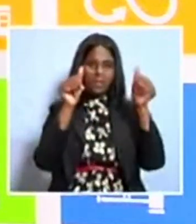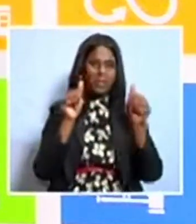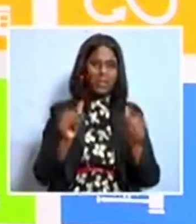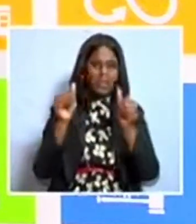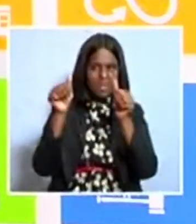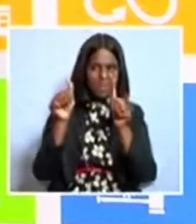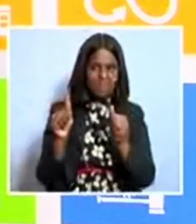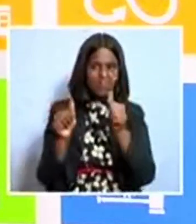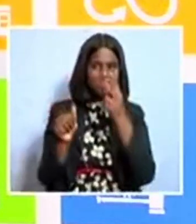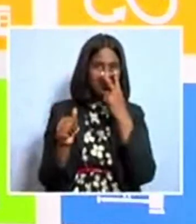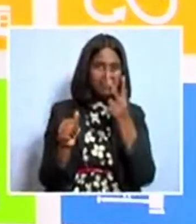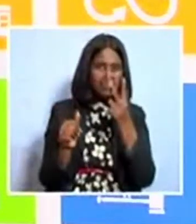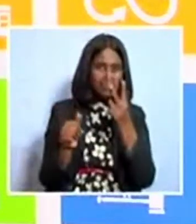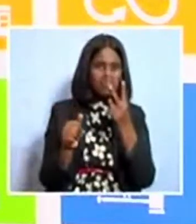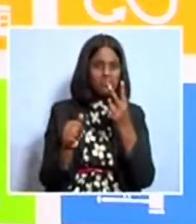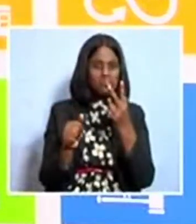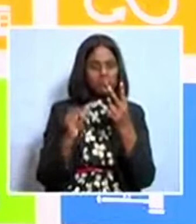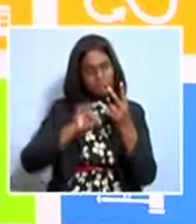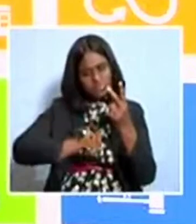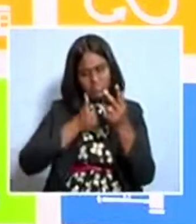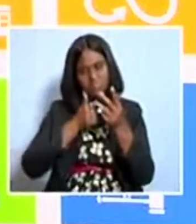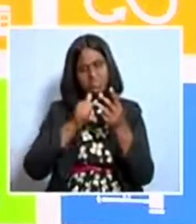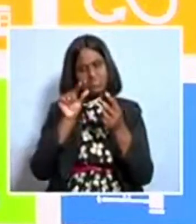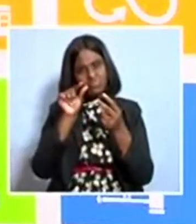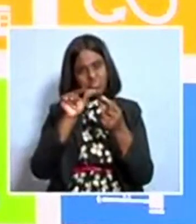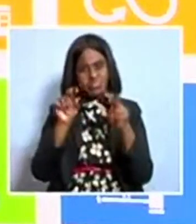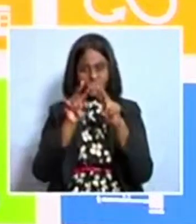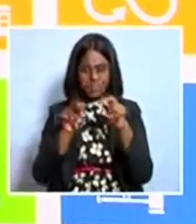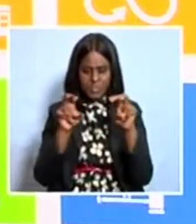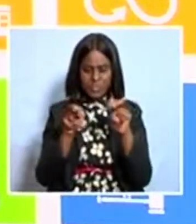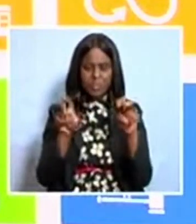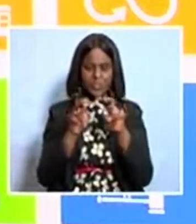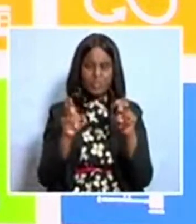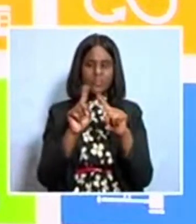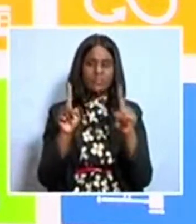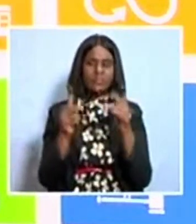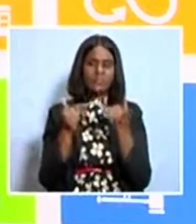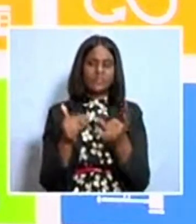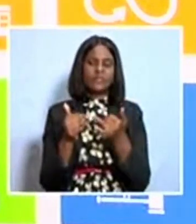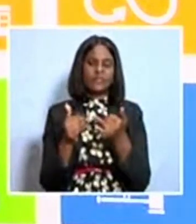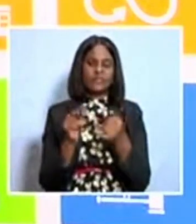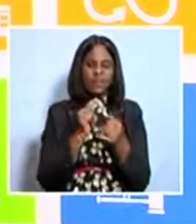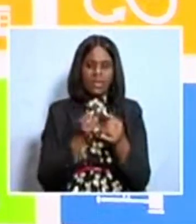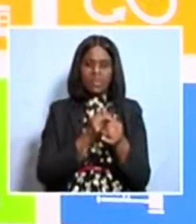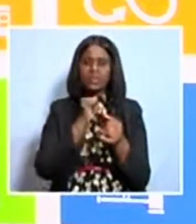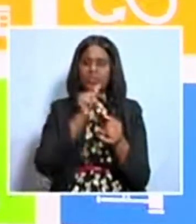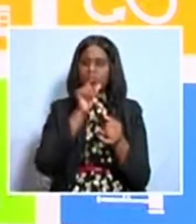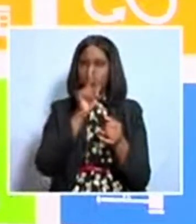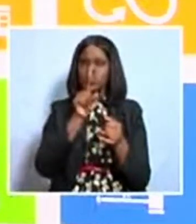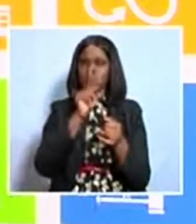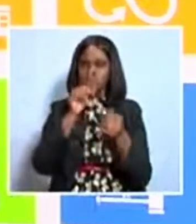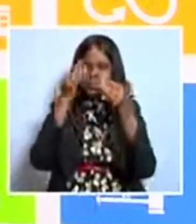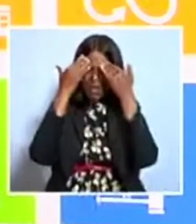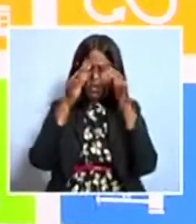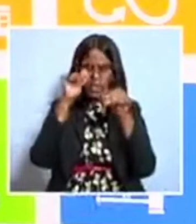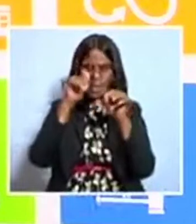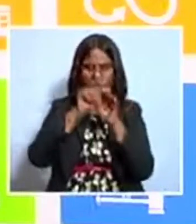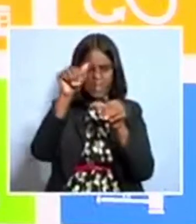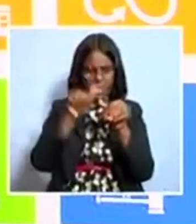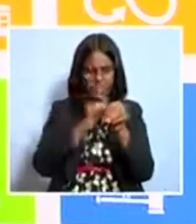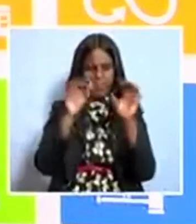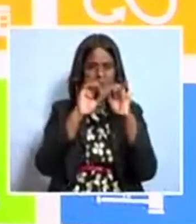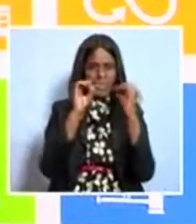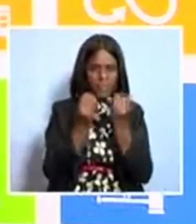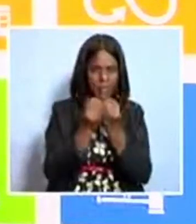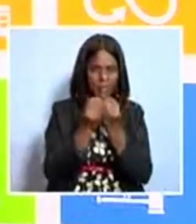and we've done our own research, but we don't know in each institution, in